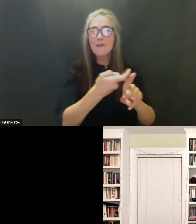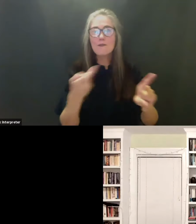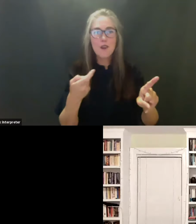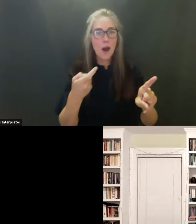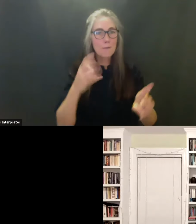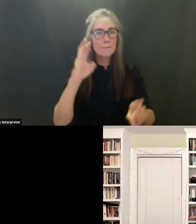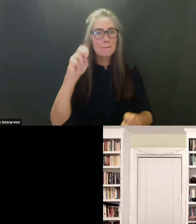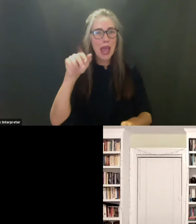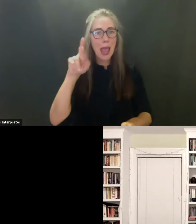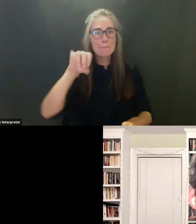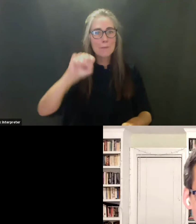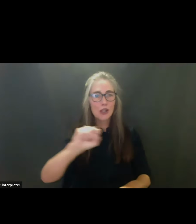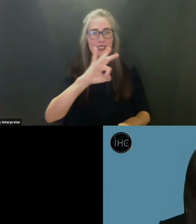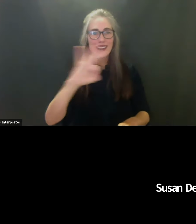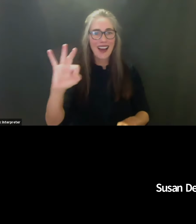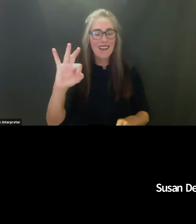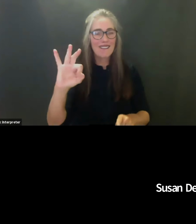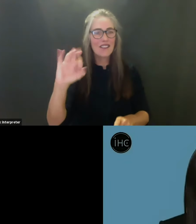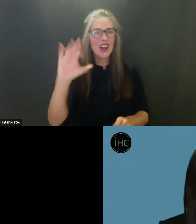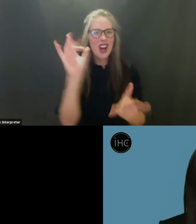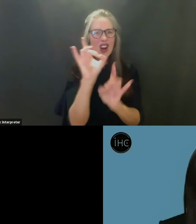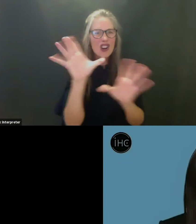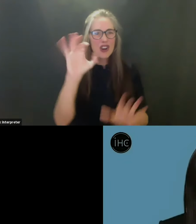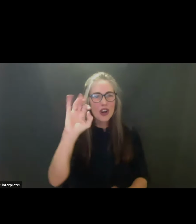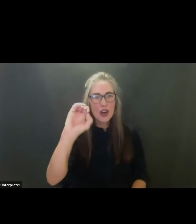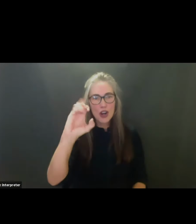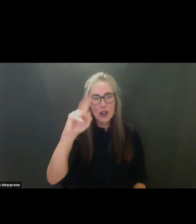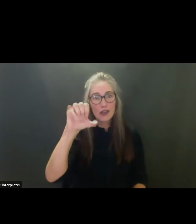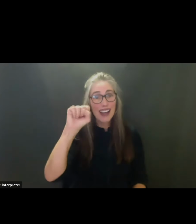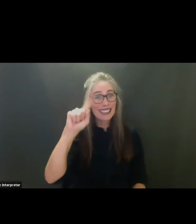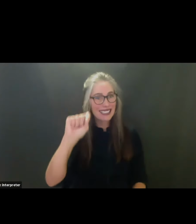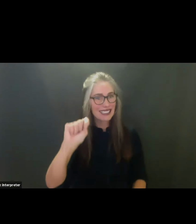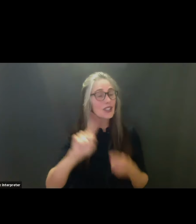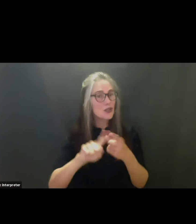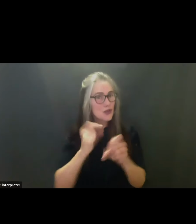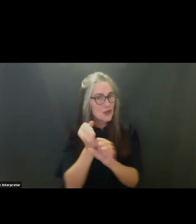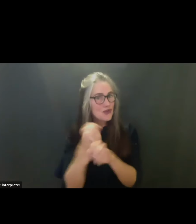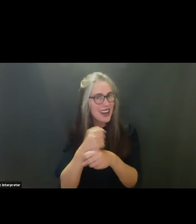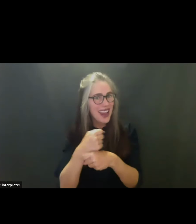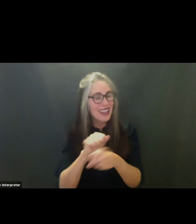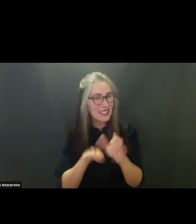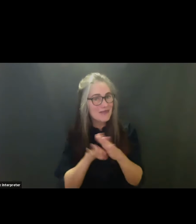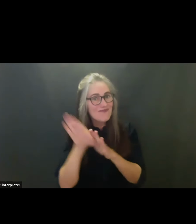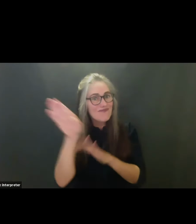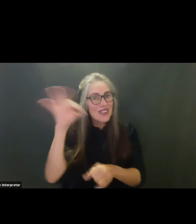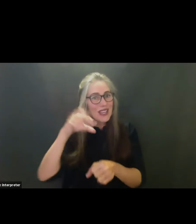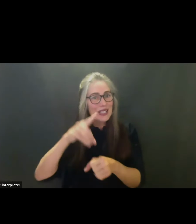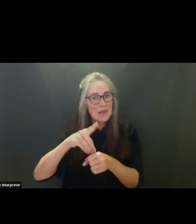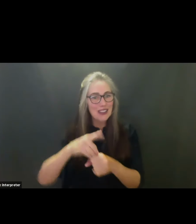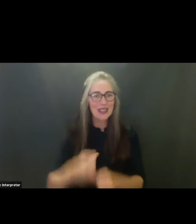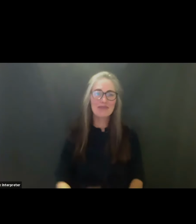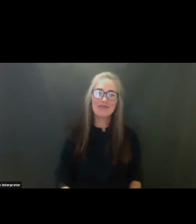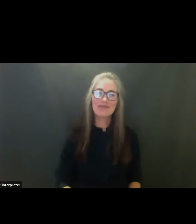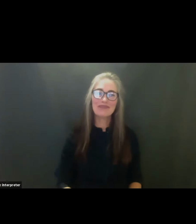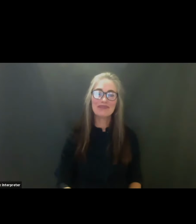Hey, thank you very much, Susan, and thank you everyone else on the Interdisciplinary Humanities Center team at UC